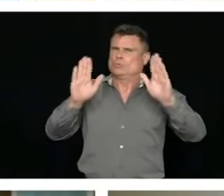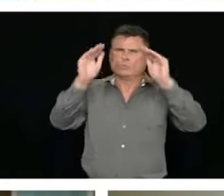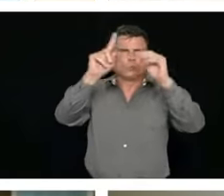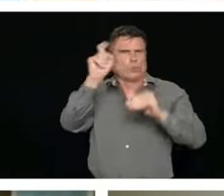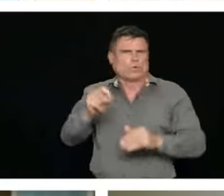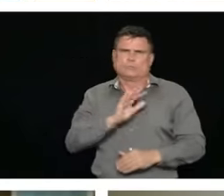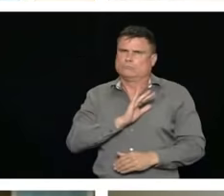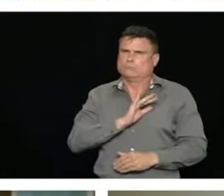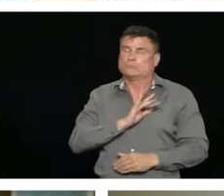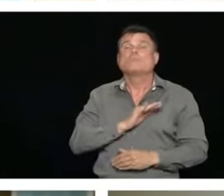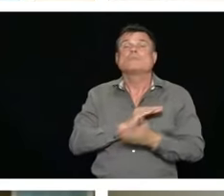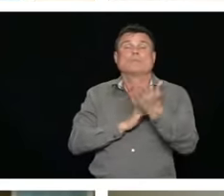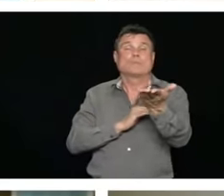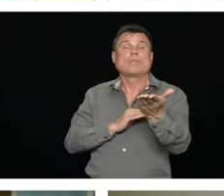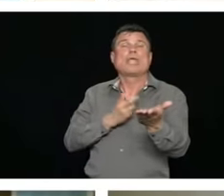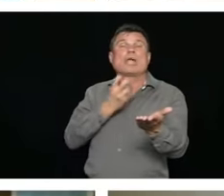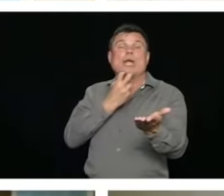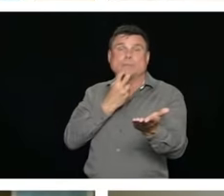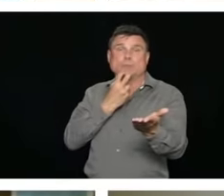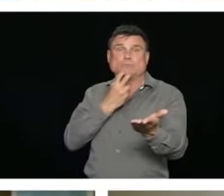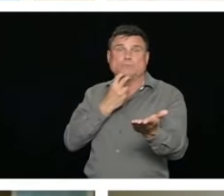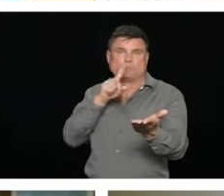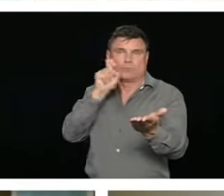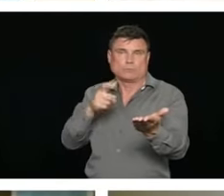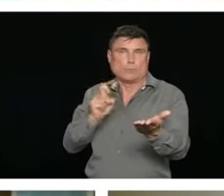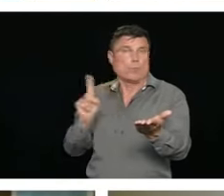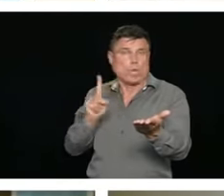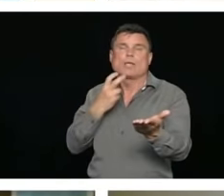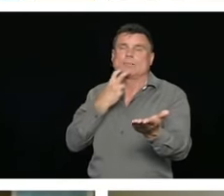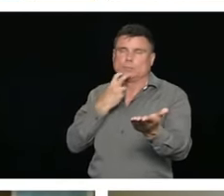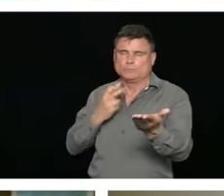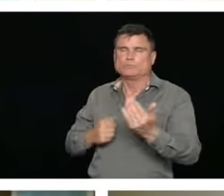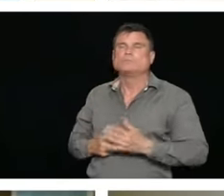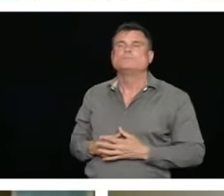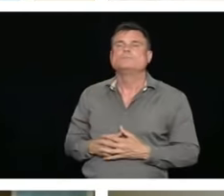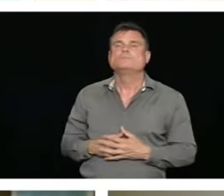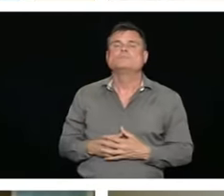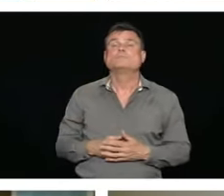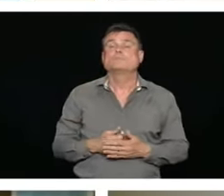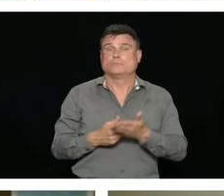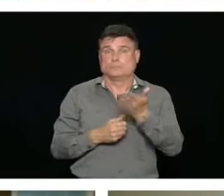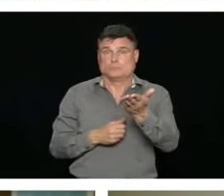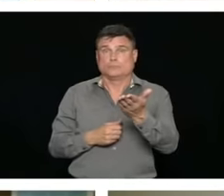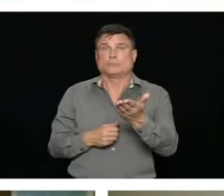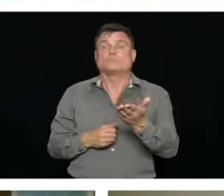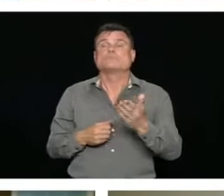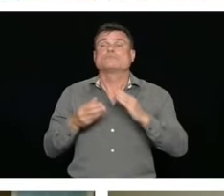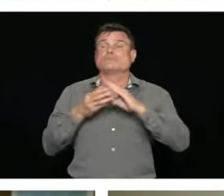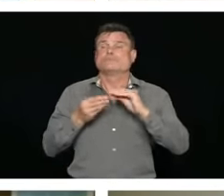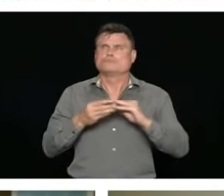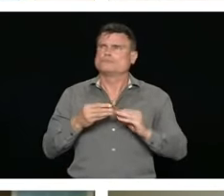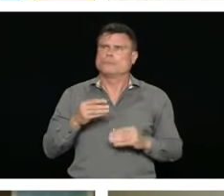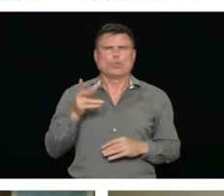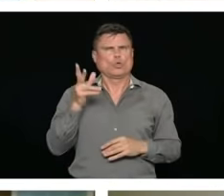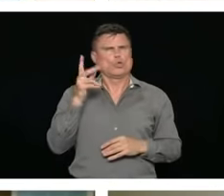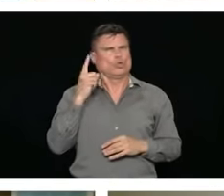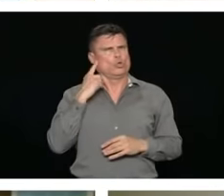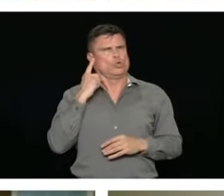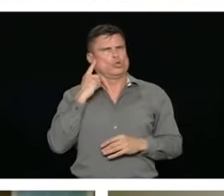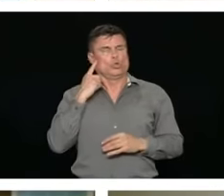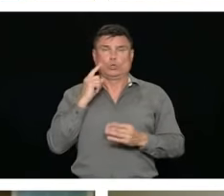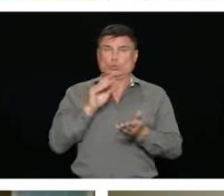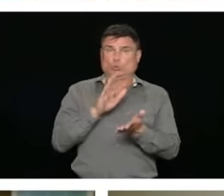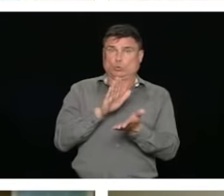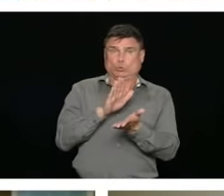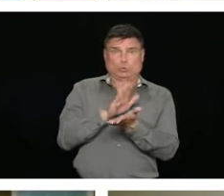as health and safety measures, they said they will clean twice in a day. Are schools having extra cleaning staff? So how